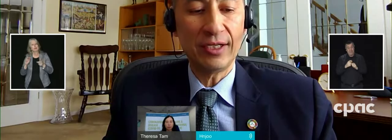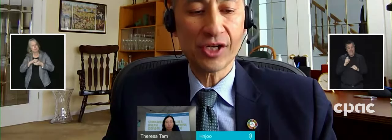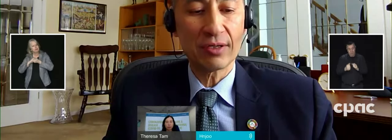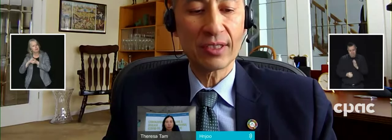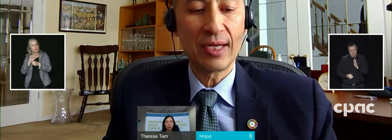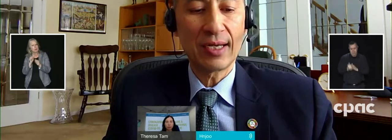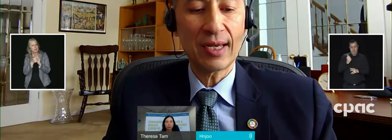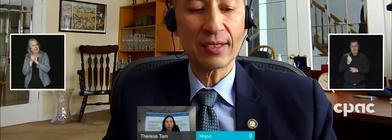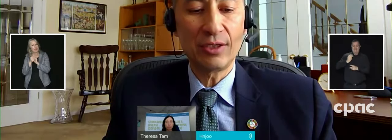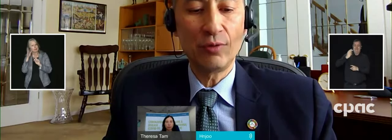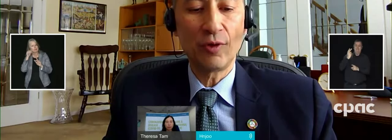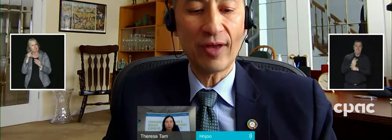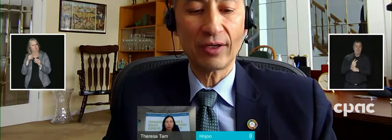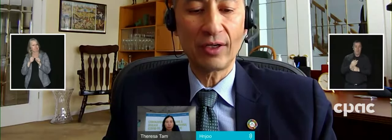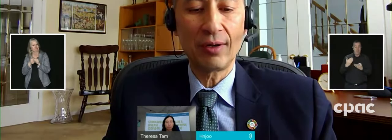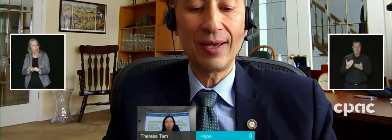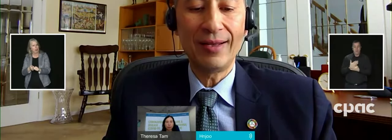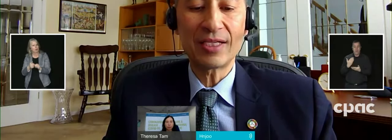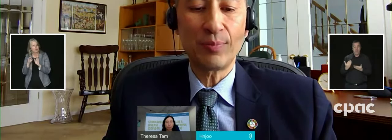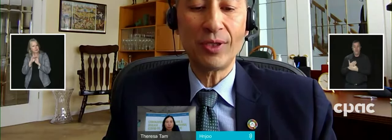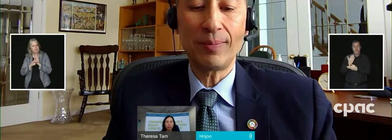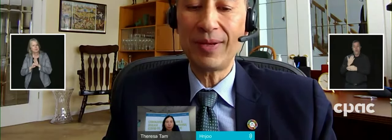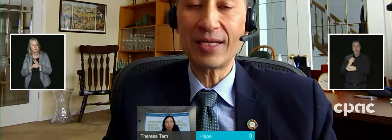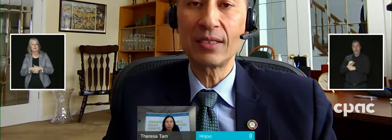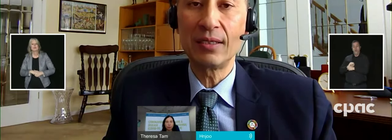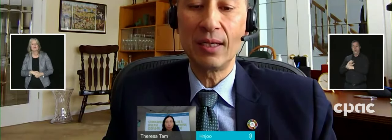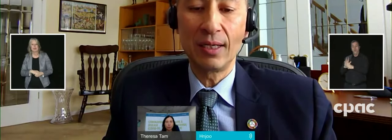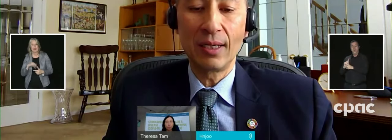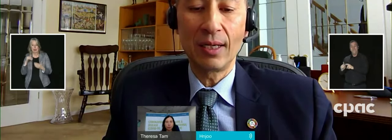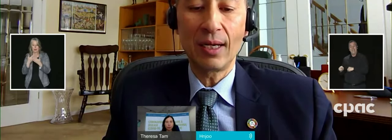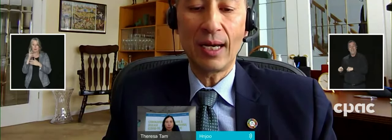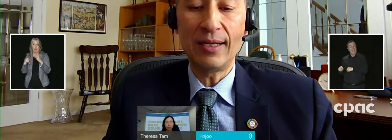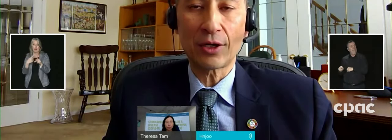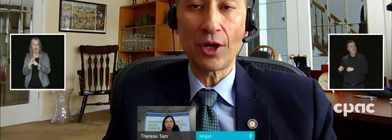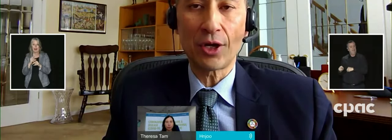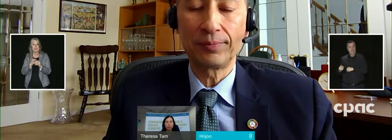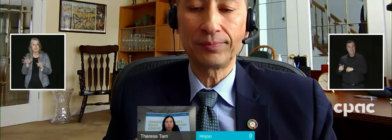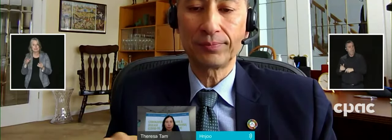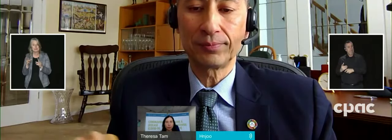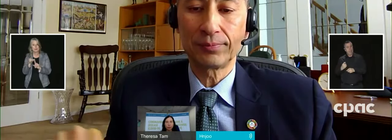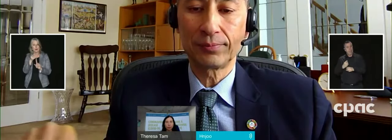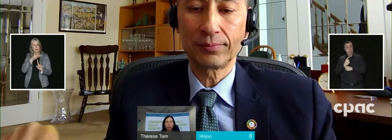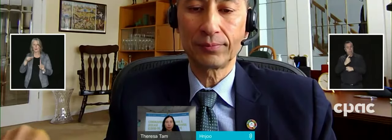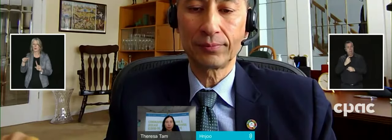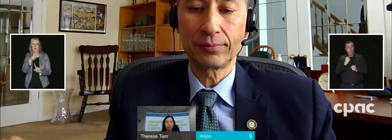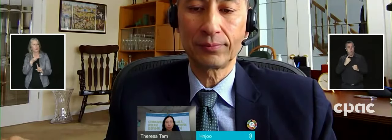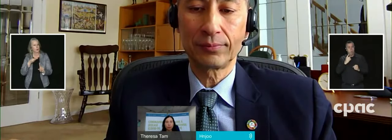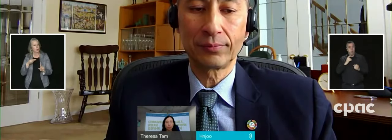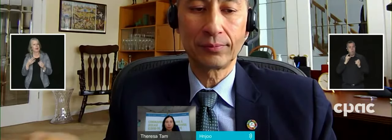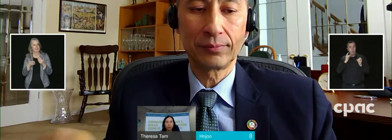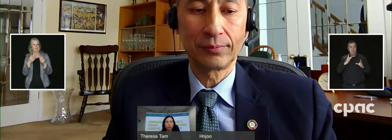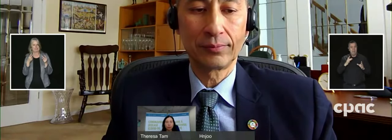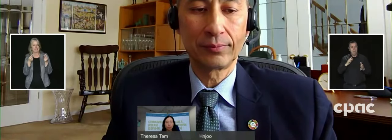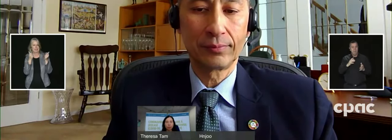de diligence, car ces nouveaux variants laissent peu de place à l'erreur.